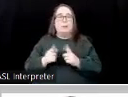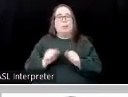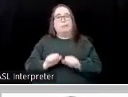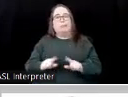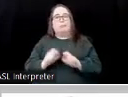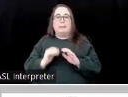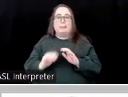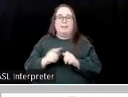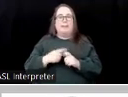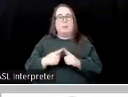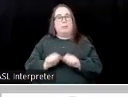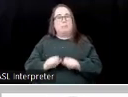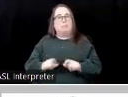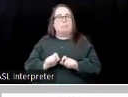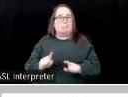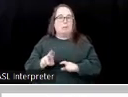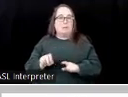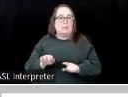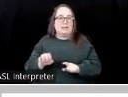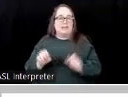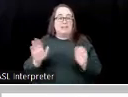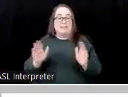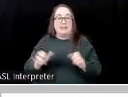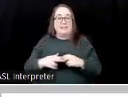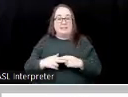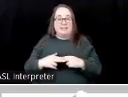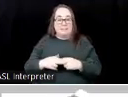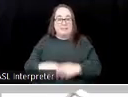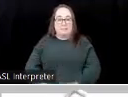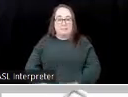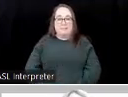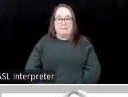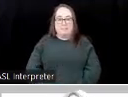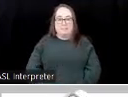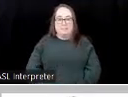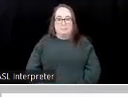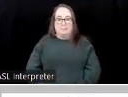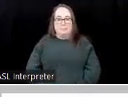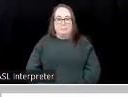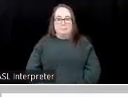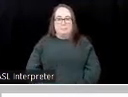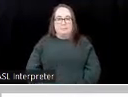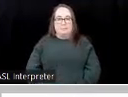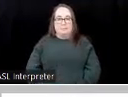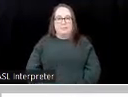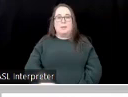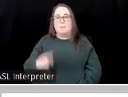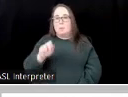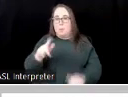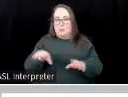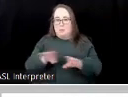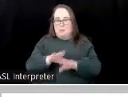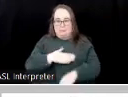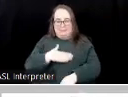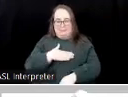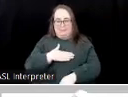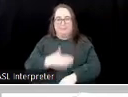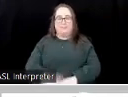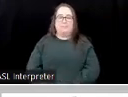and get periodic updates. Next slide. And please close the poll.